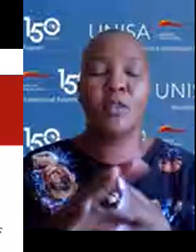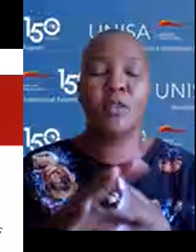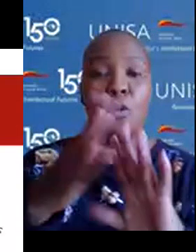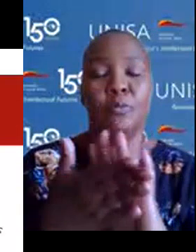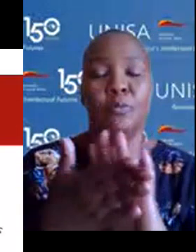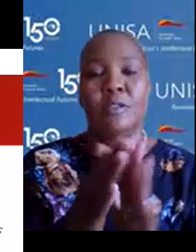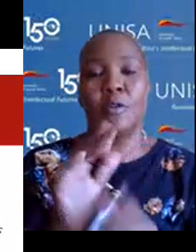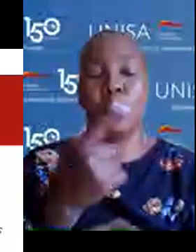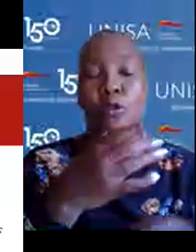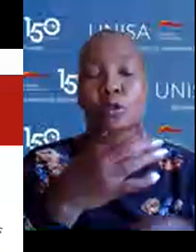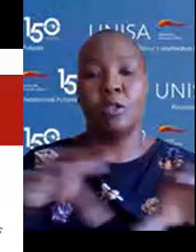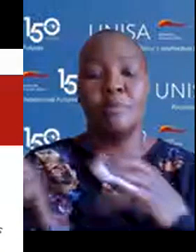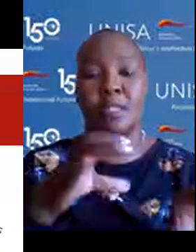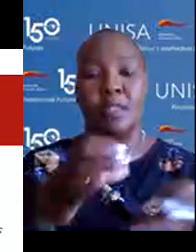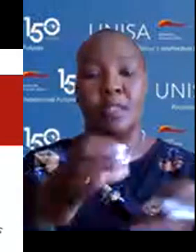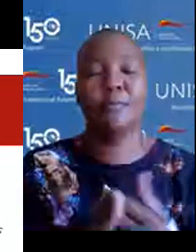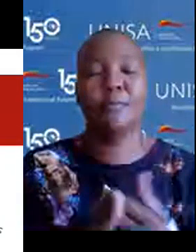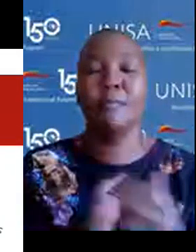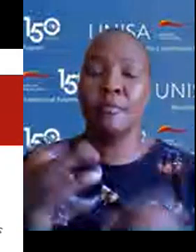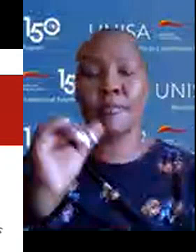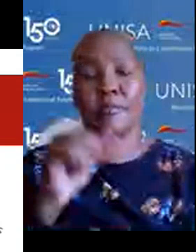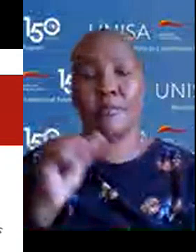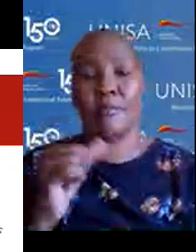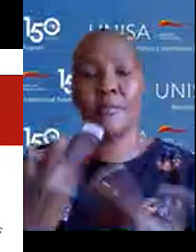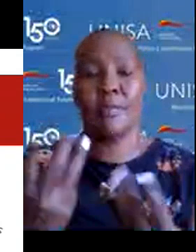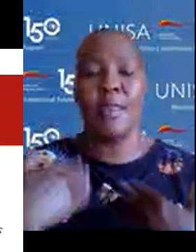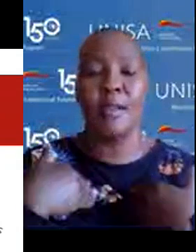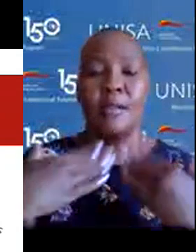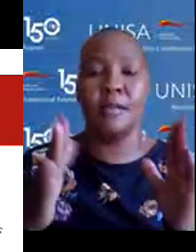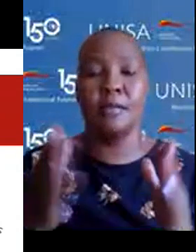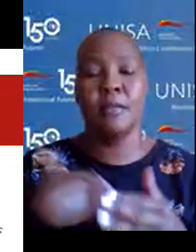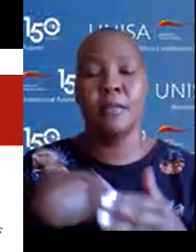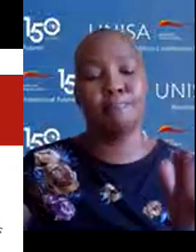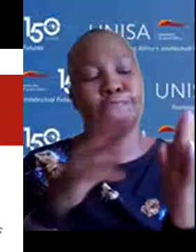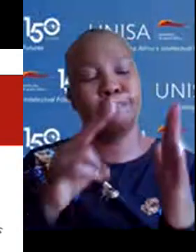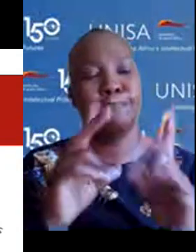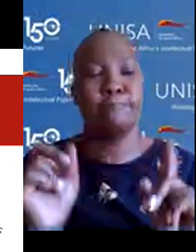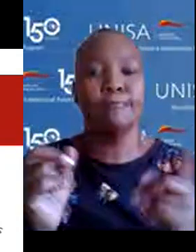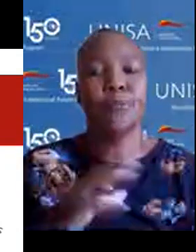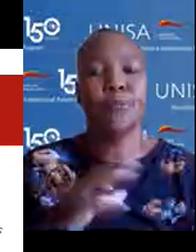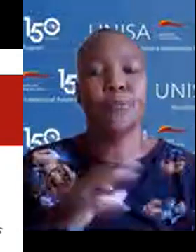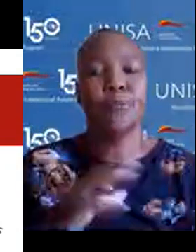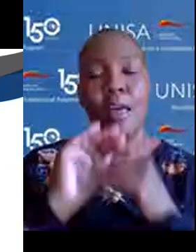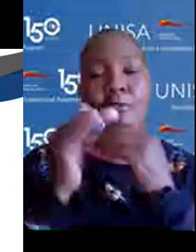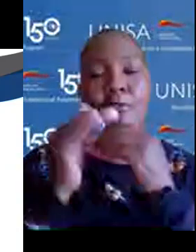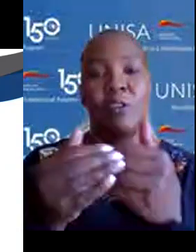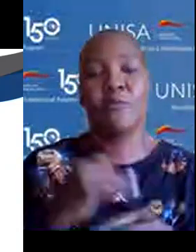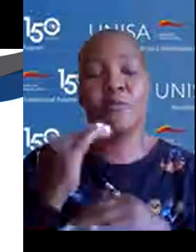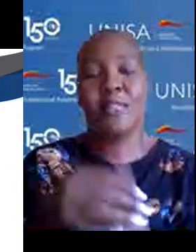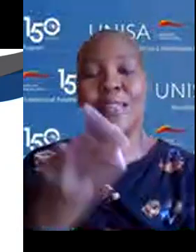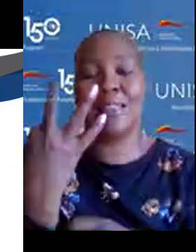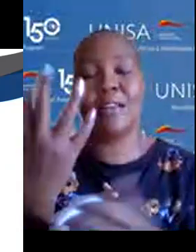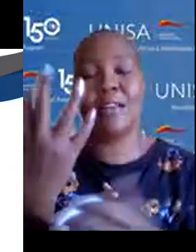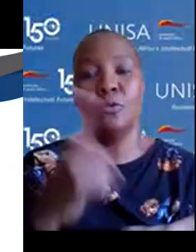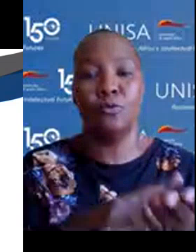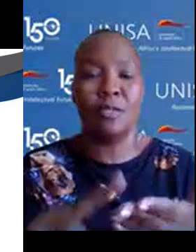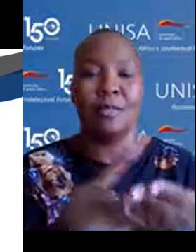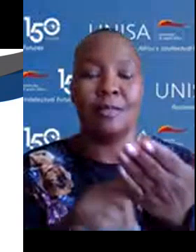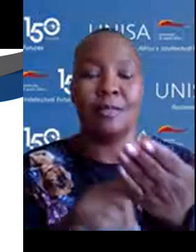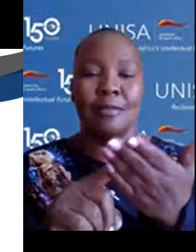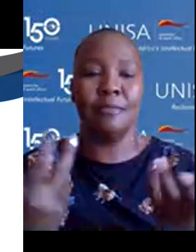the activities. So yes, so let's get started and just look at what we will be covering over the next 3 weeks.